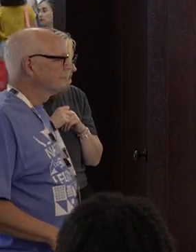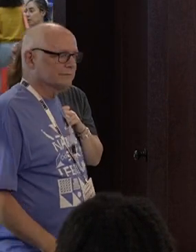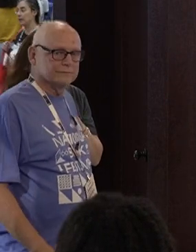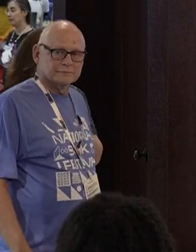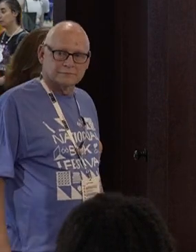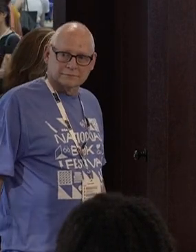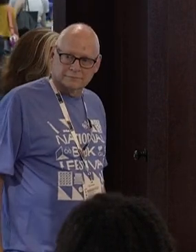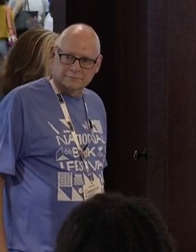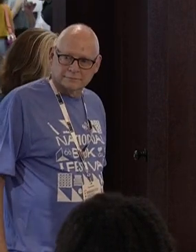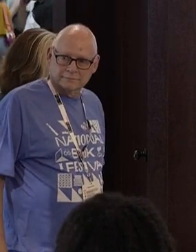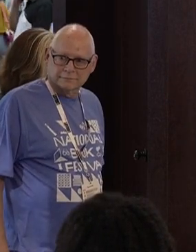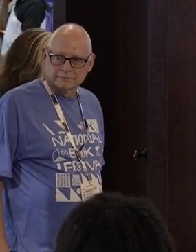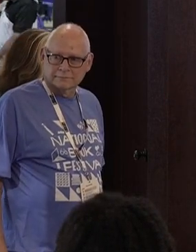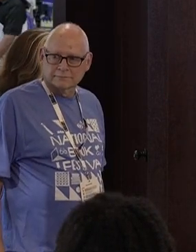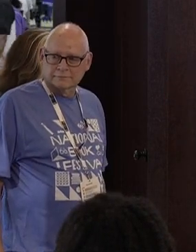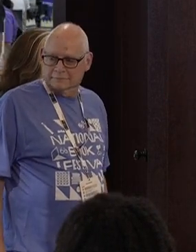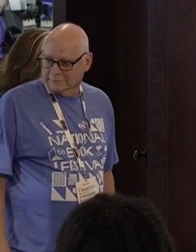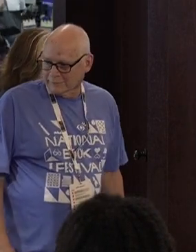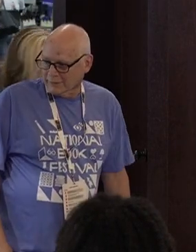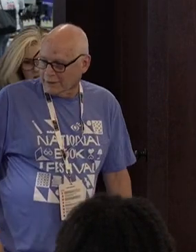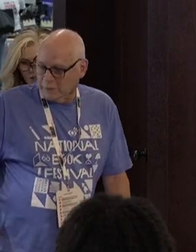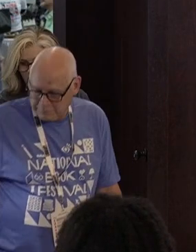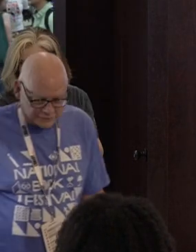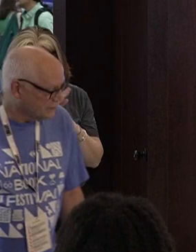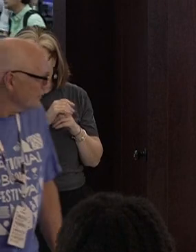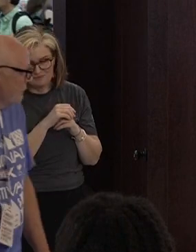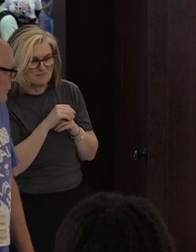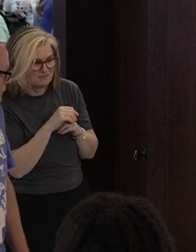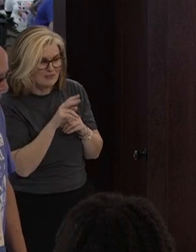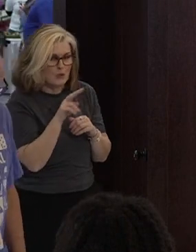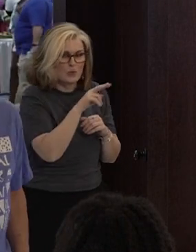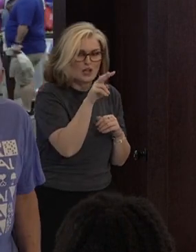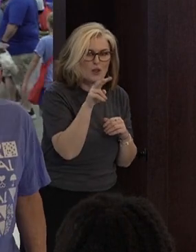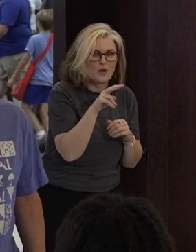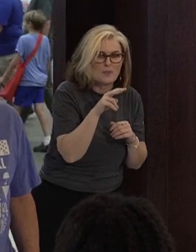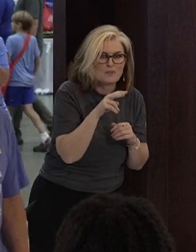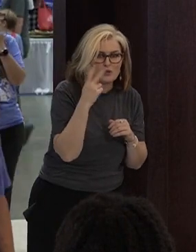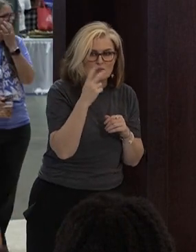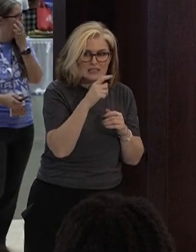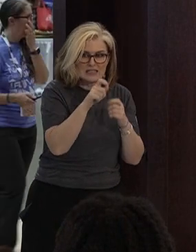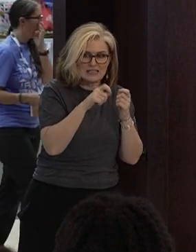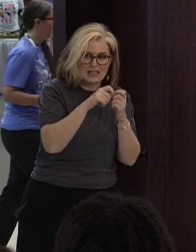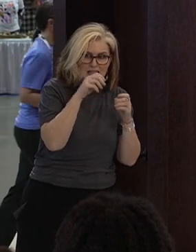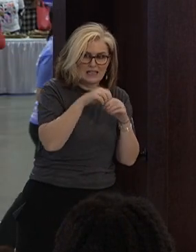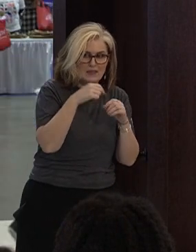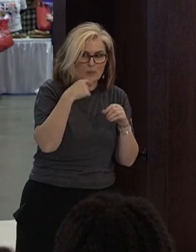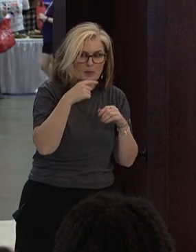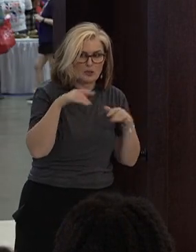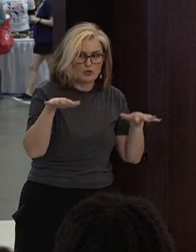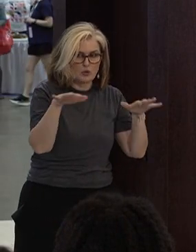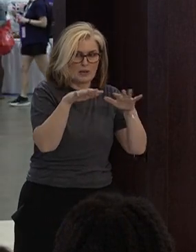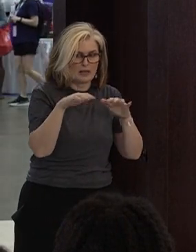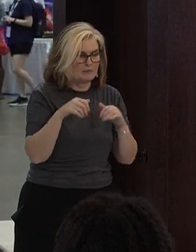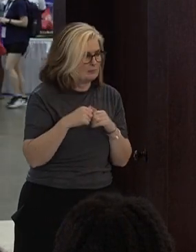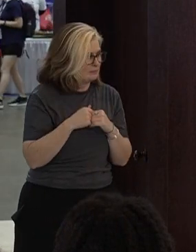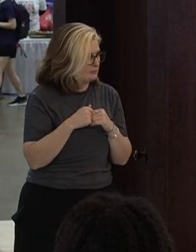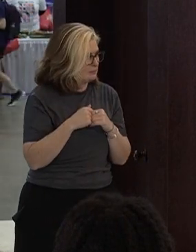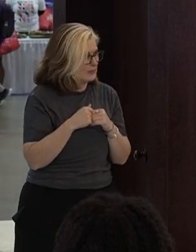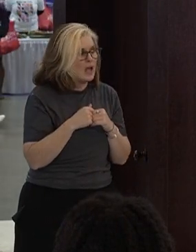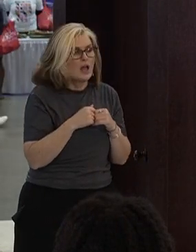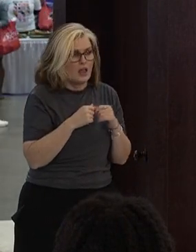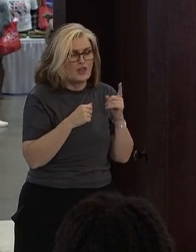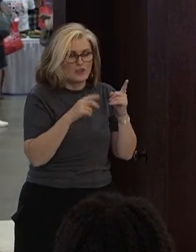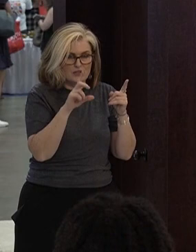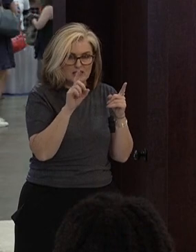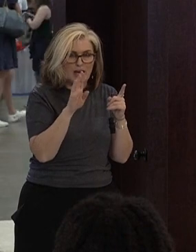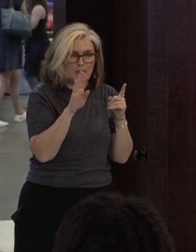Is there a database so that we can look up to see what exactly is in the public domain? Well, there is